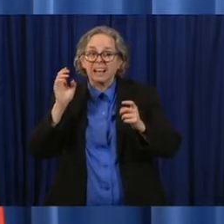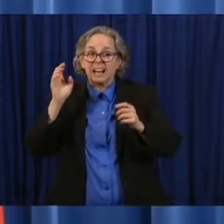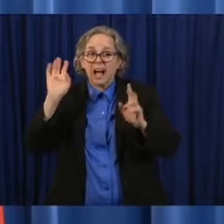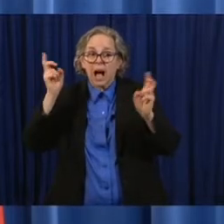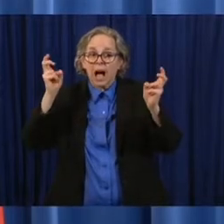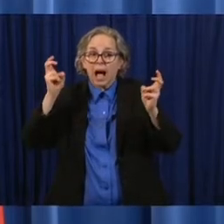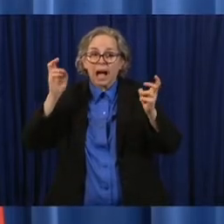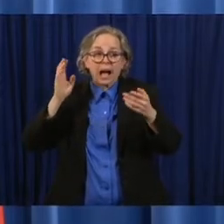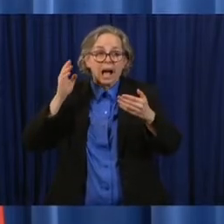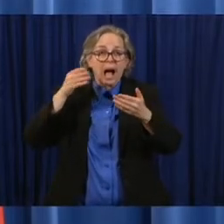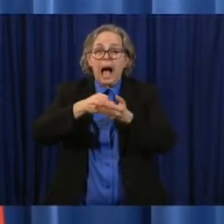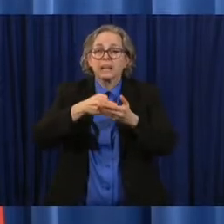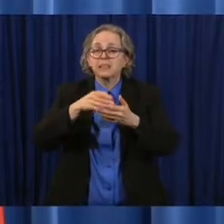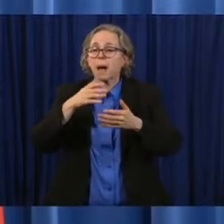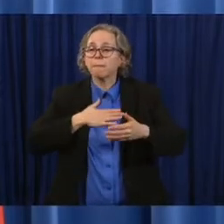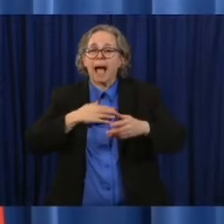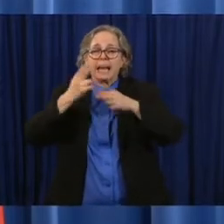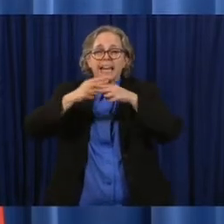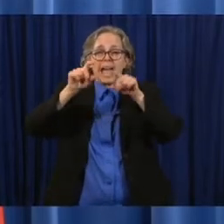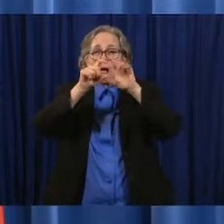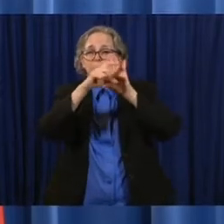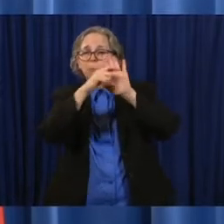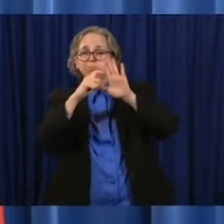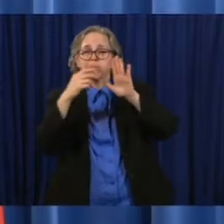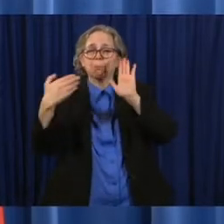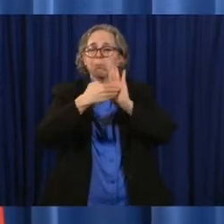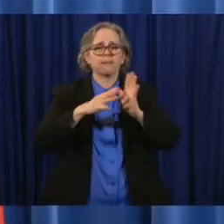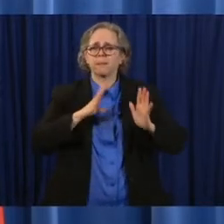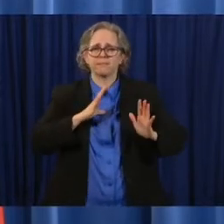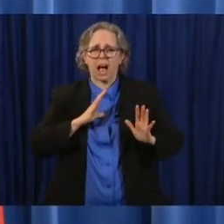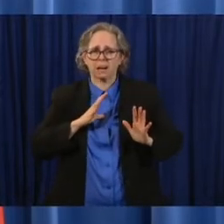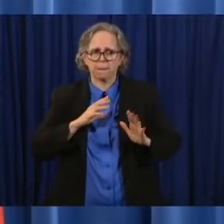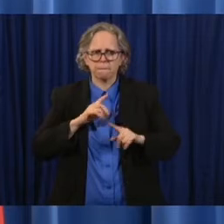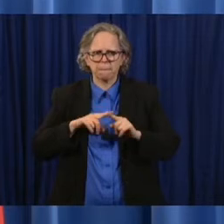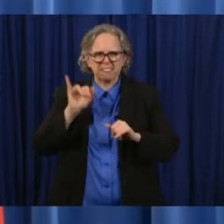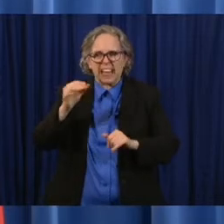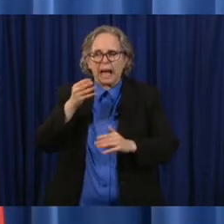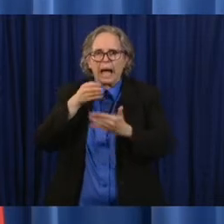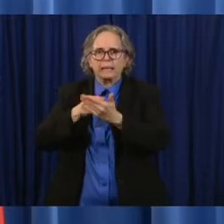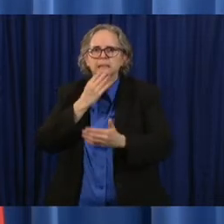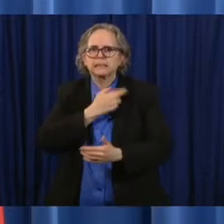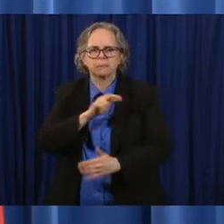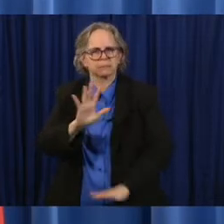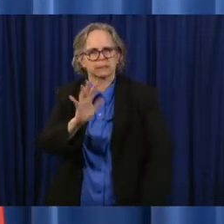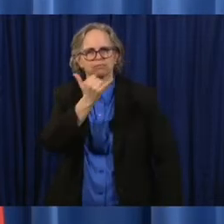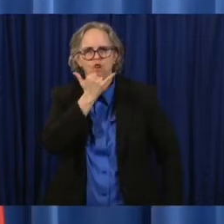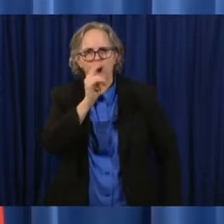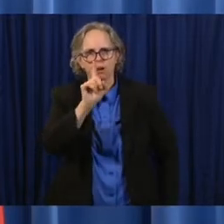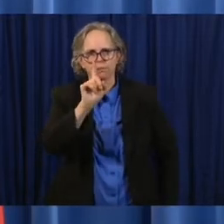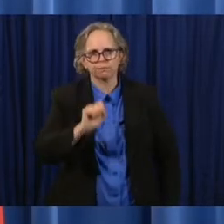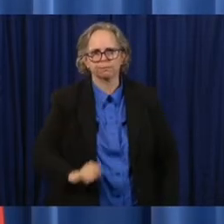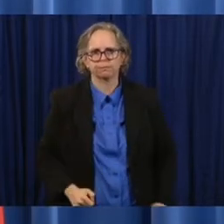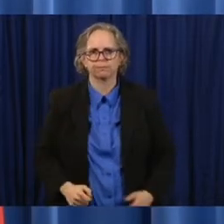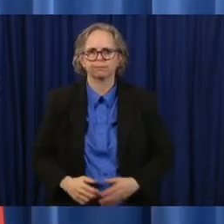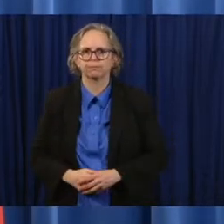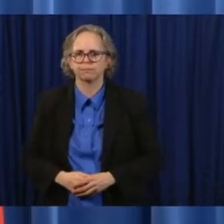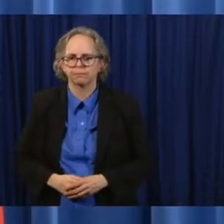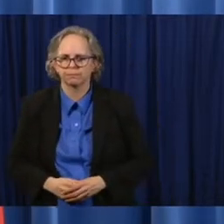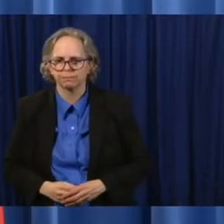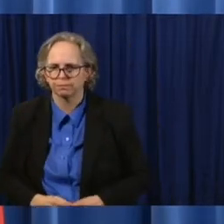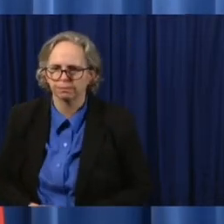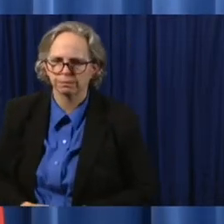that. But anti-Semitic signs, they're just wrong. Thank you, and happy Earth Day.